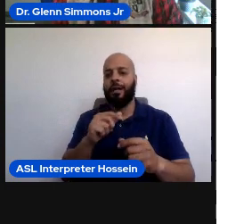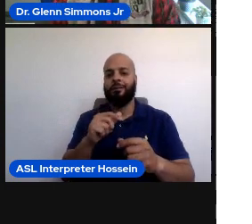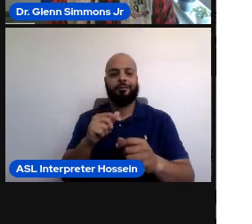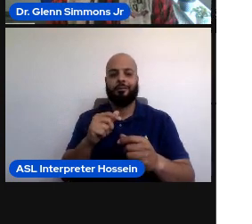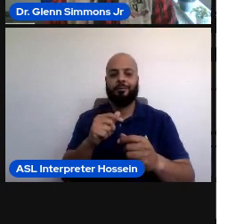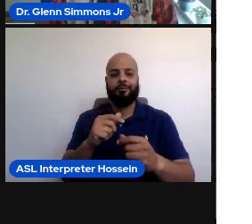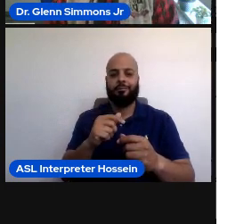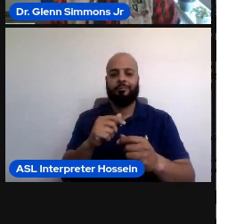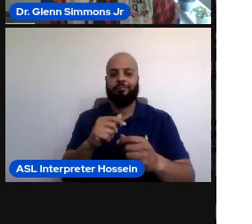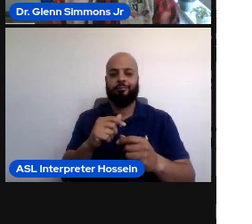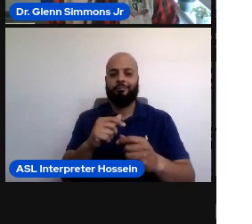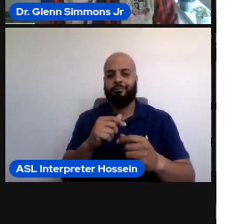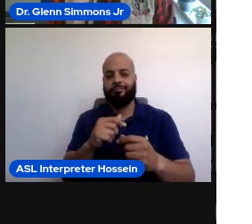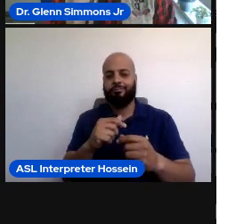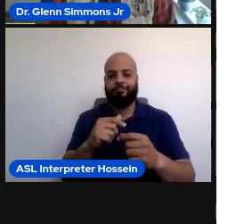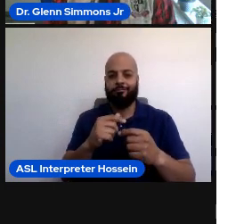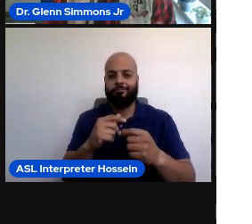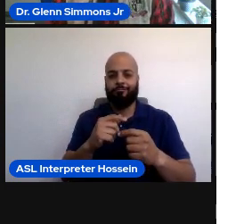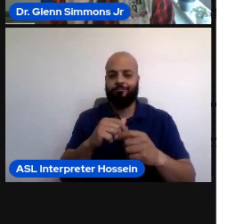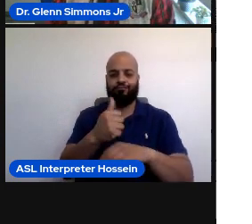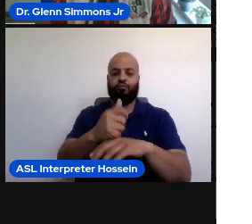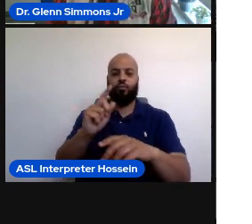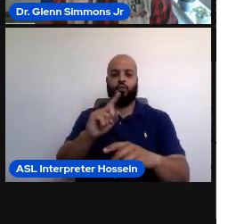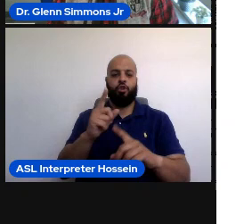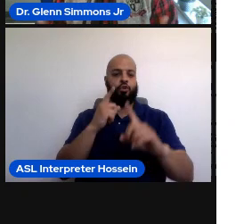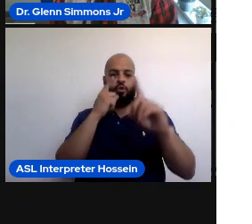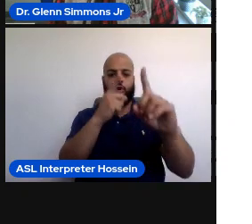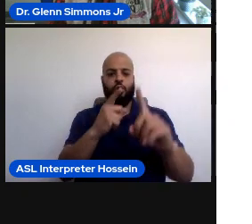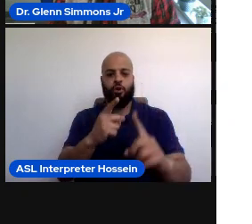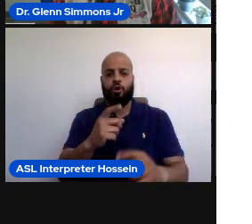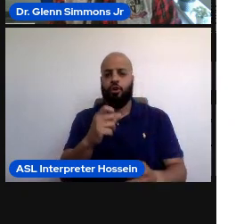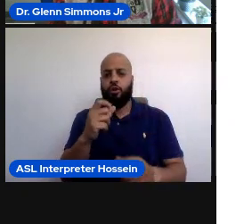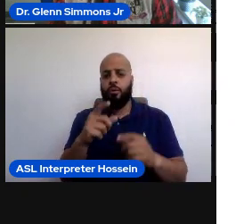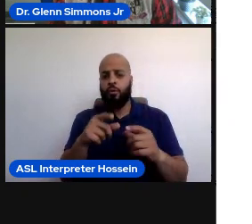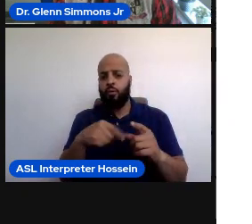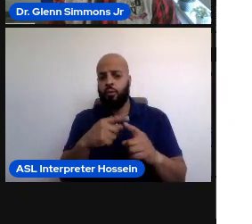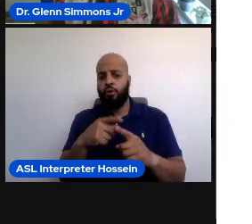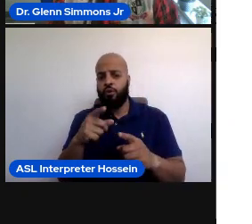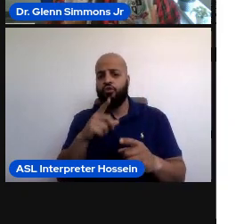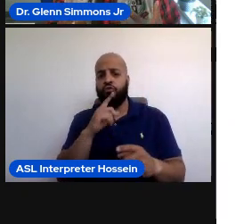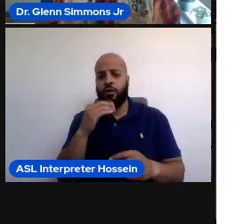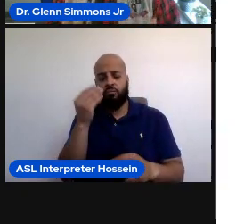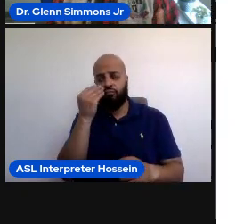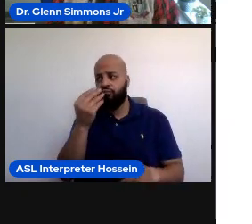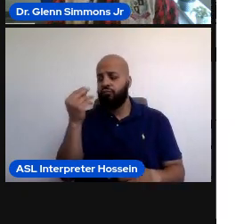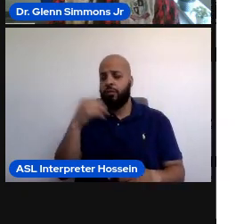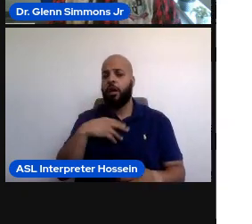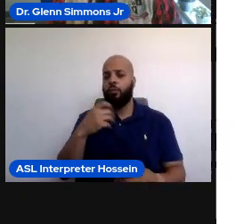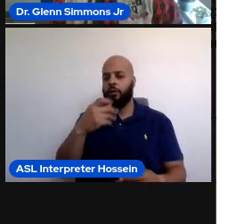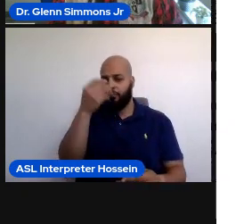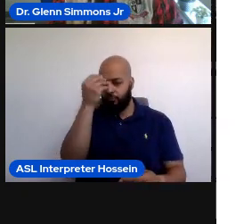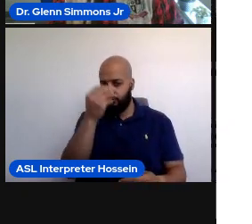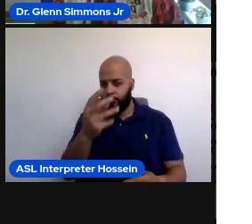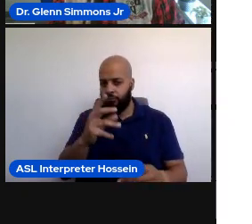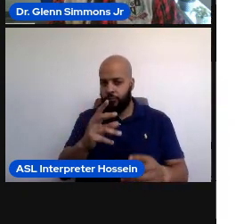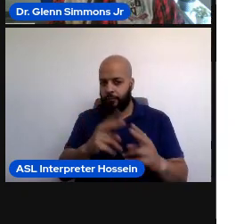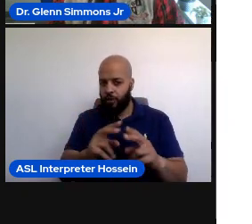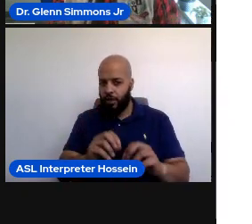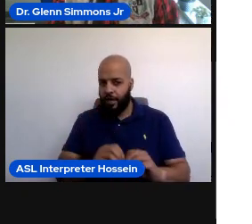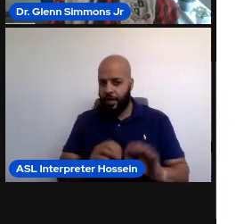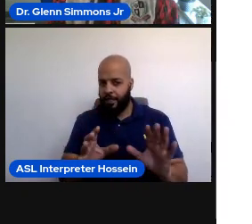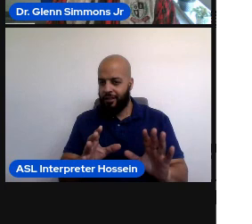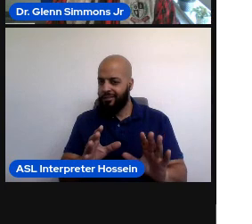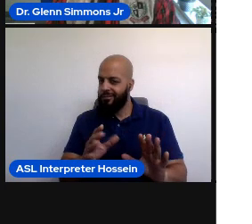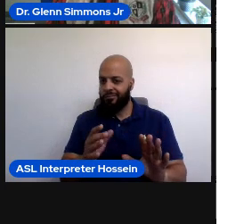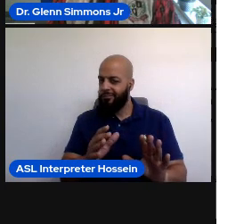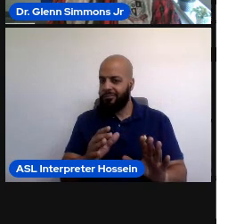go. So for those who may still hold on to that old adage, I want to be one to very clearly dismay that.